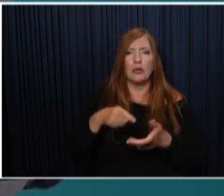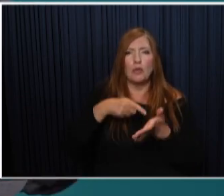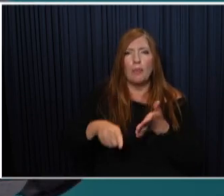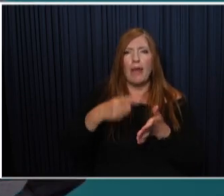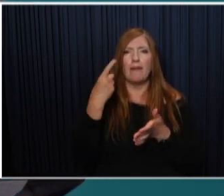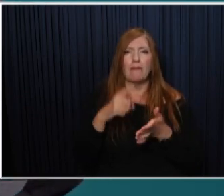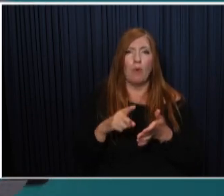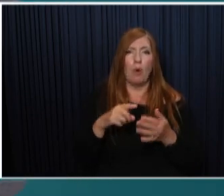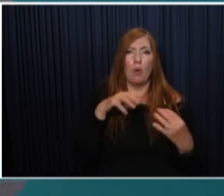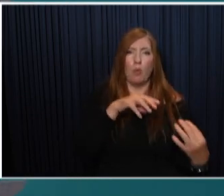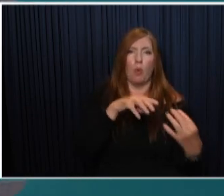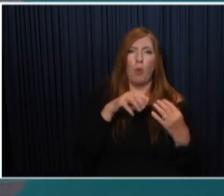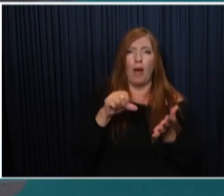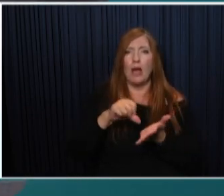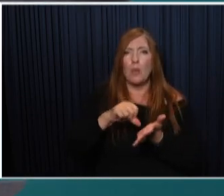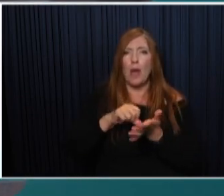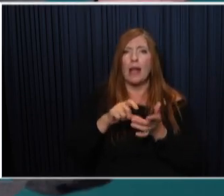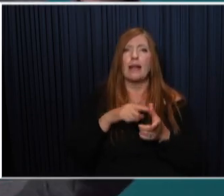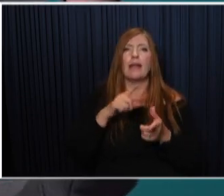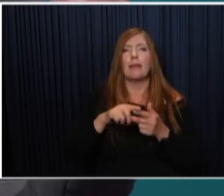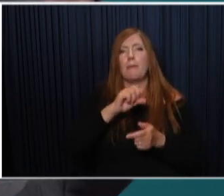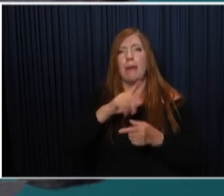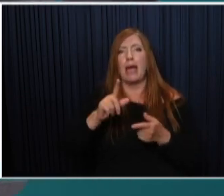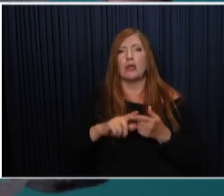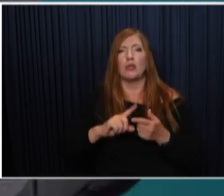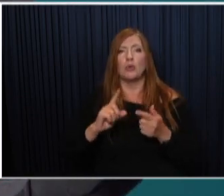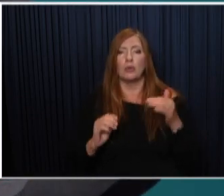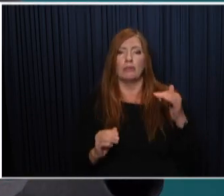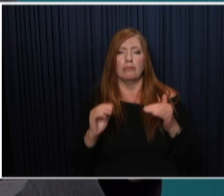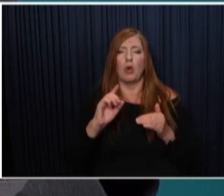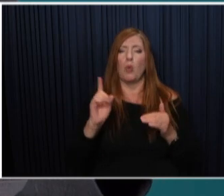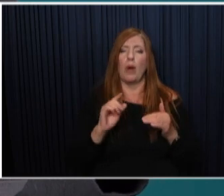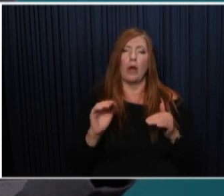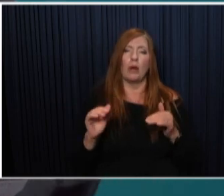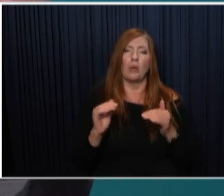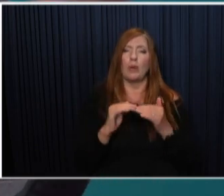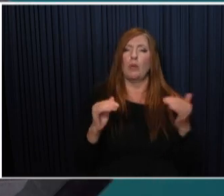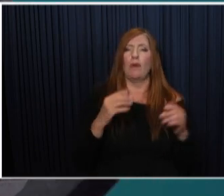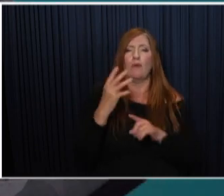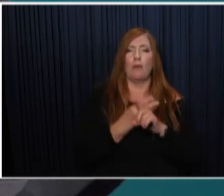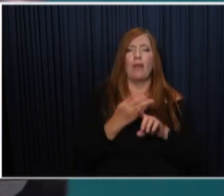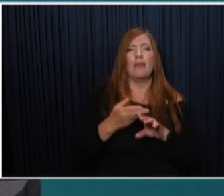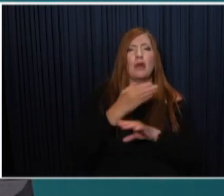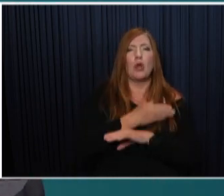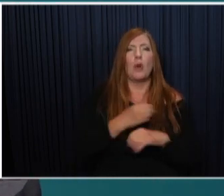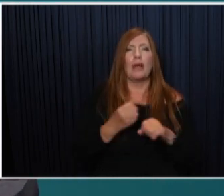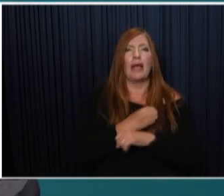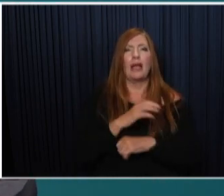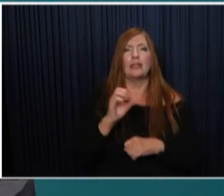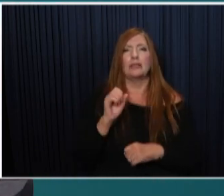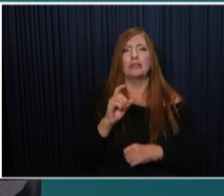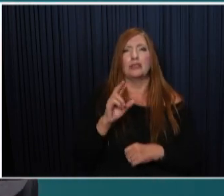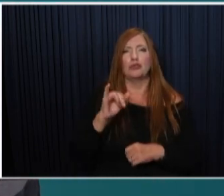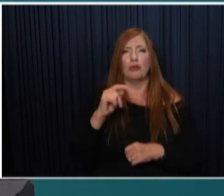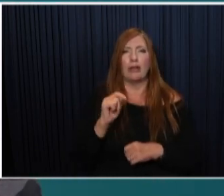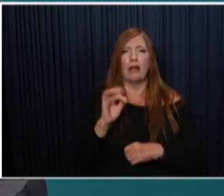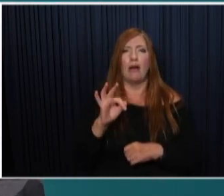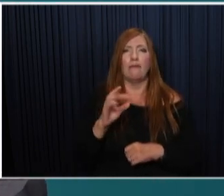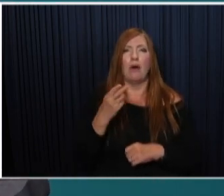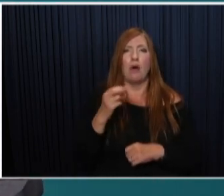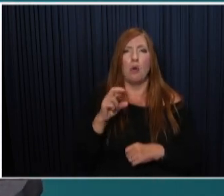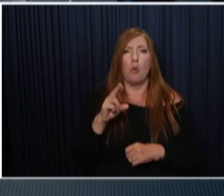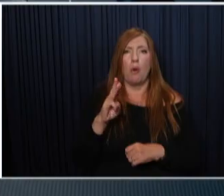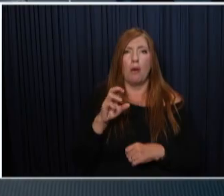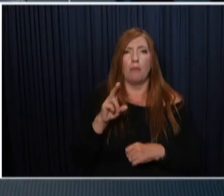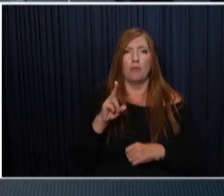war in Iran just so we can get back to where we were, I don't know, 4 months ago and get the Strait of Hormuz open. That's a problem.